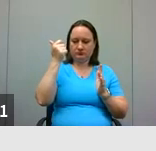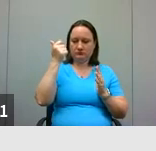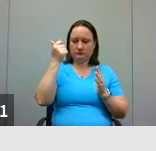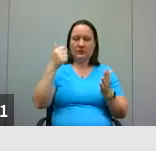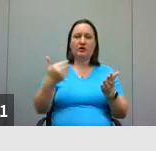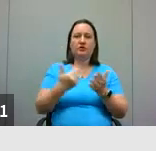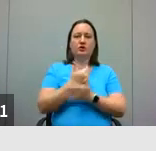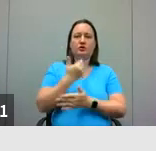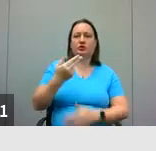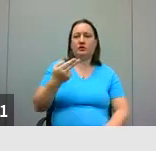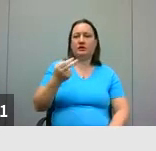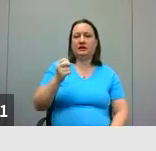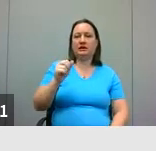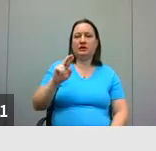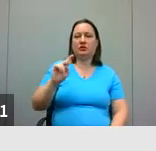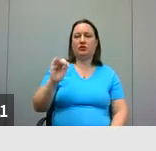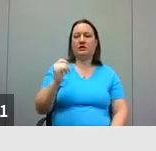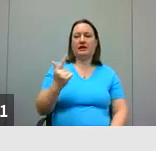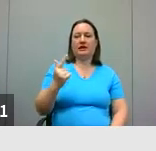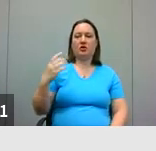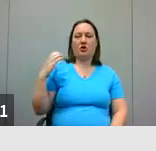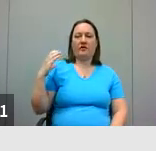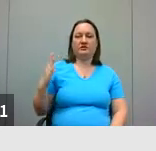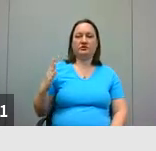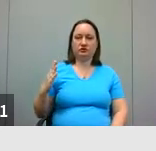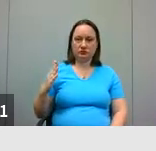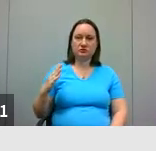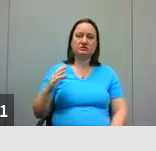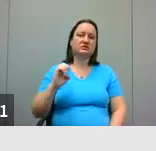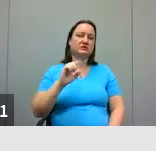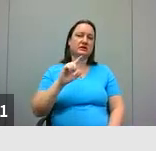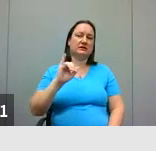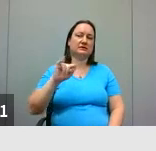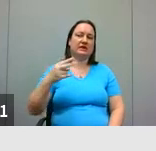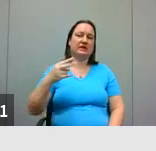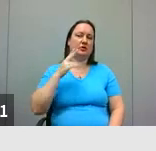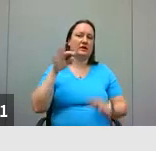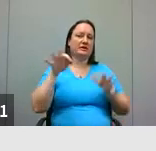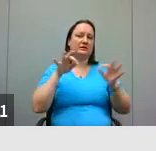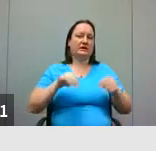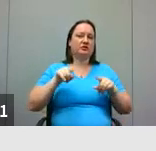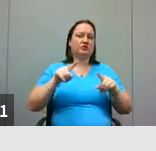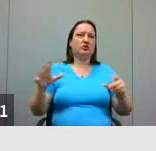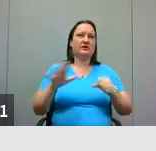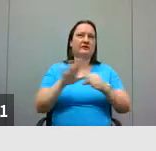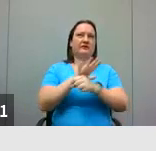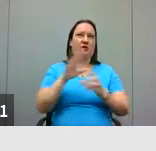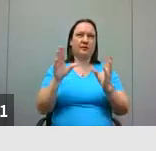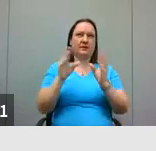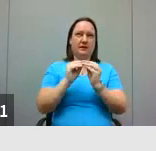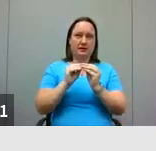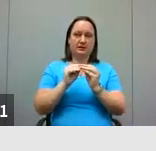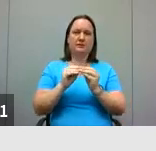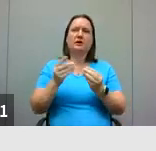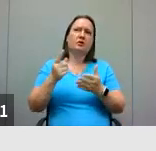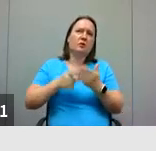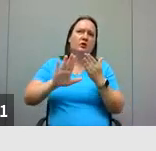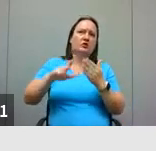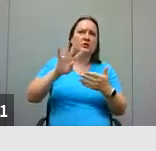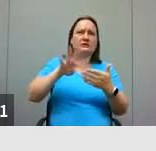new hearing officers, which Elizabeth is going to talk to you about in the full meeting. But how do your schedules